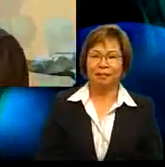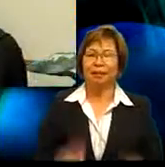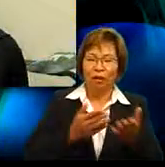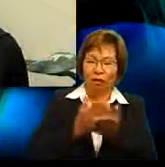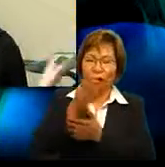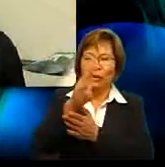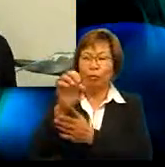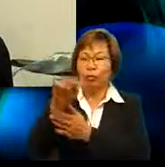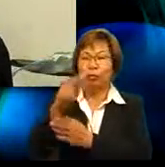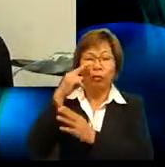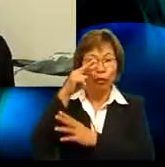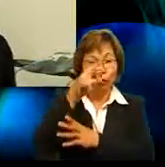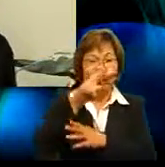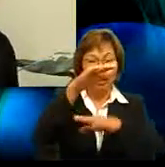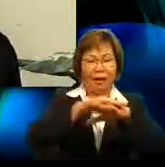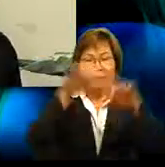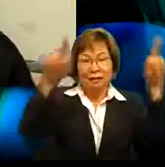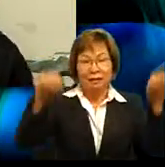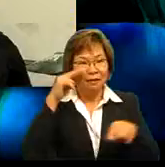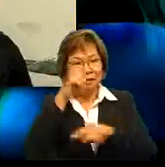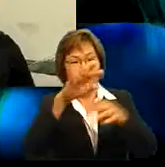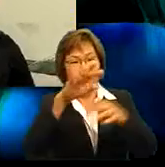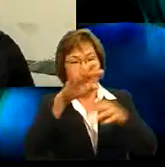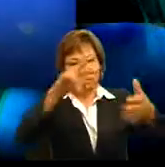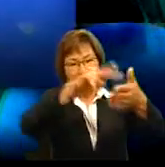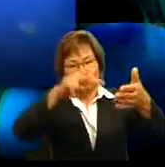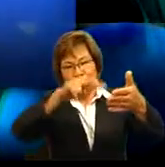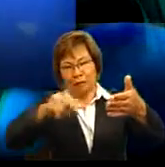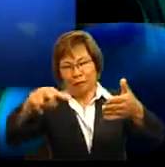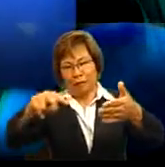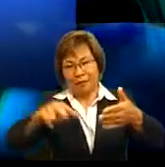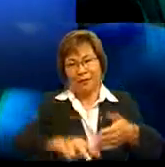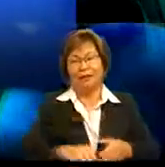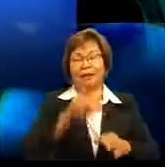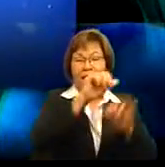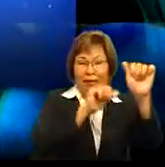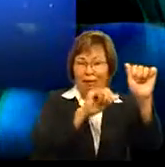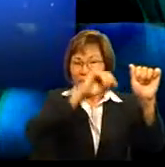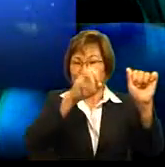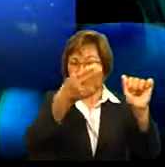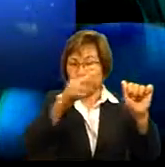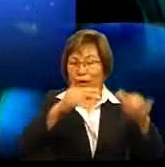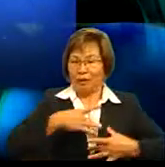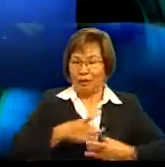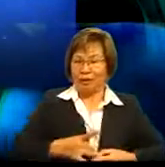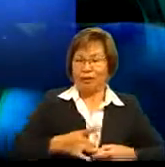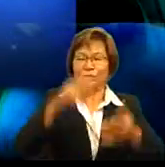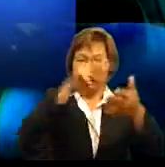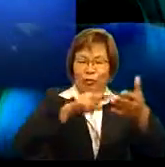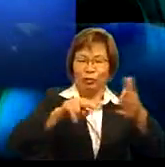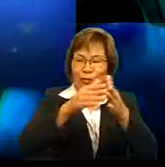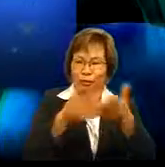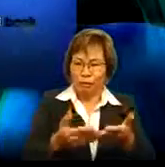Alright, Muna. Take a look at the screen. The sentence reads, A. John likes to read